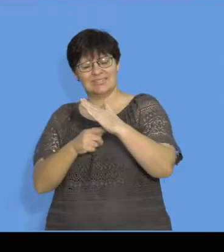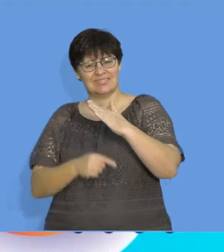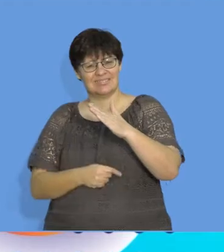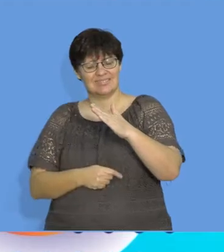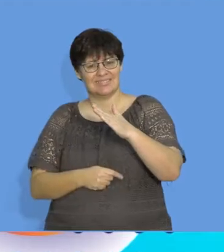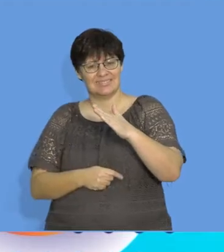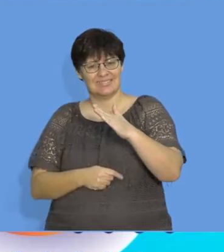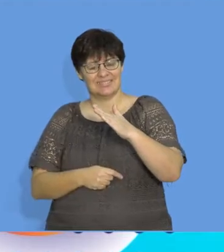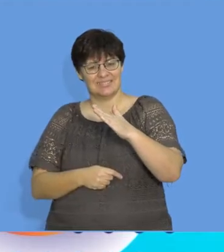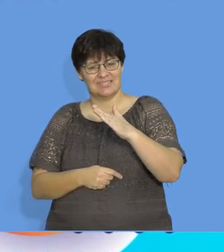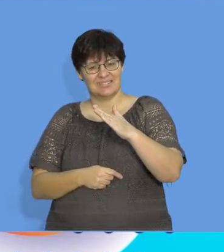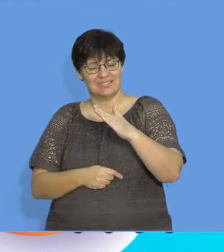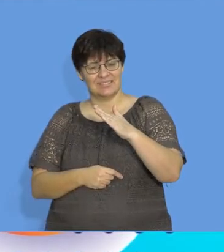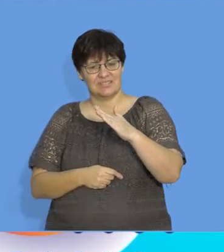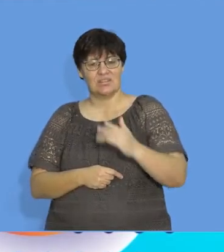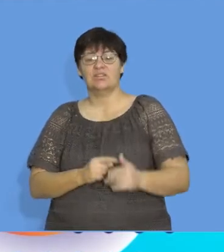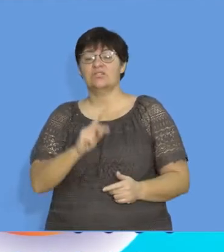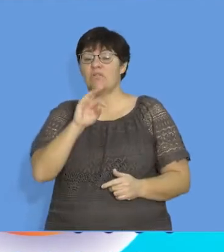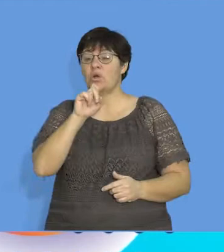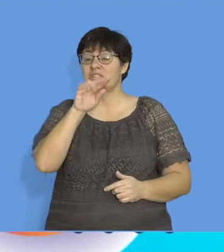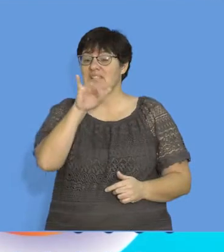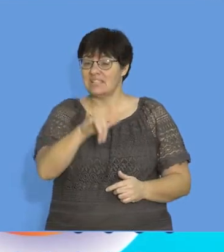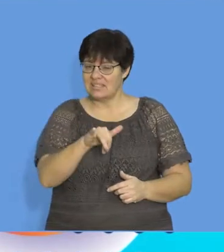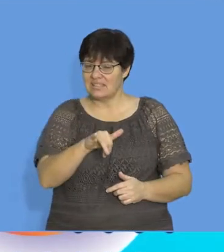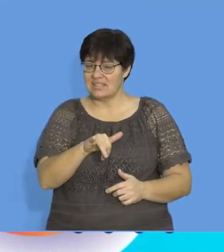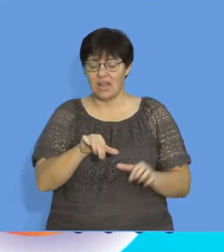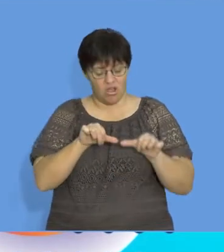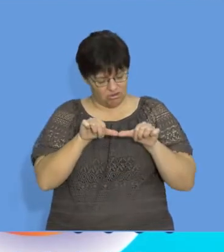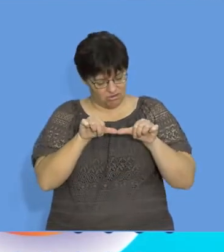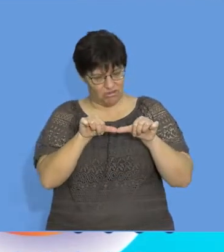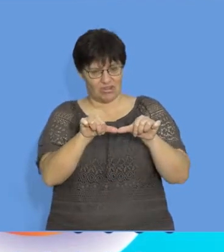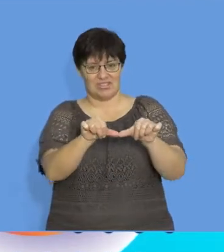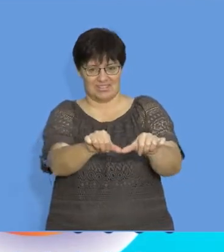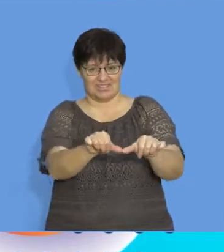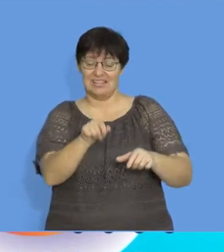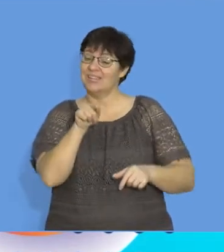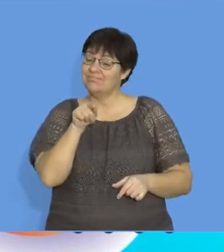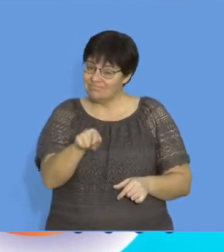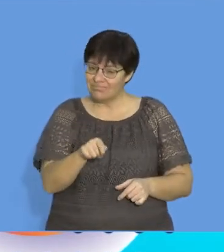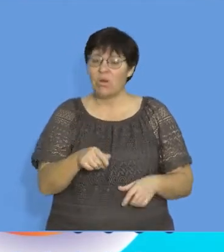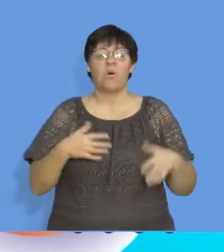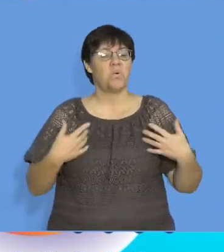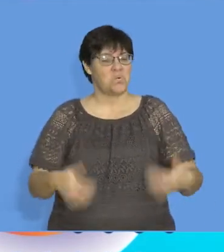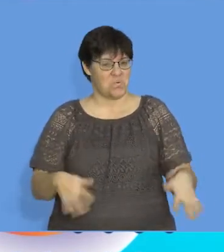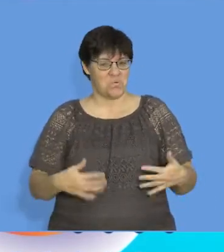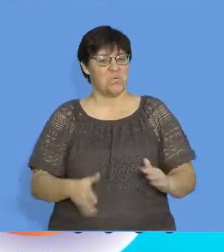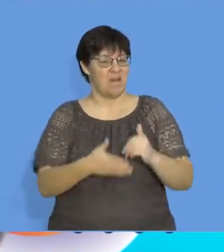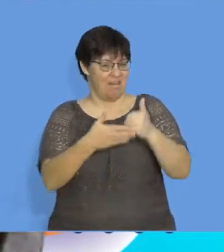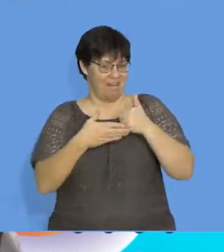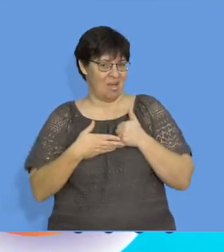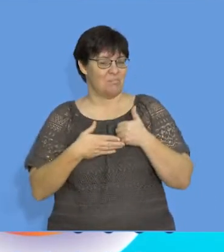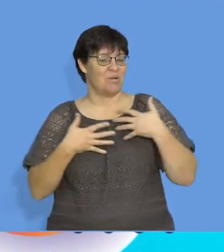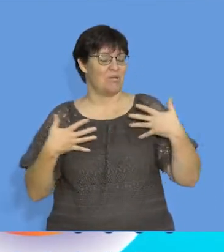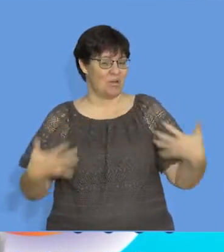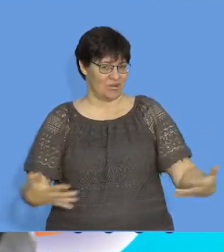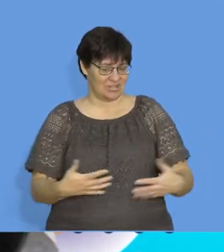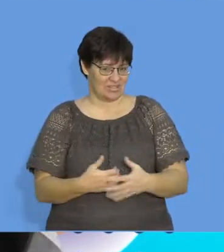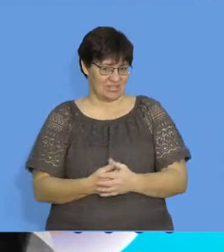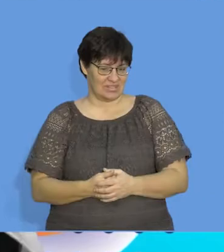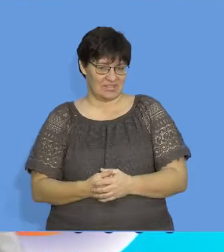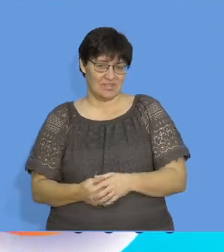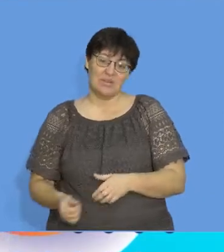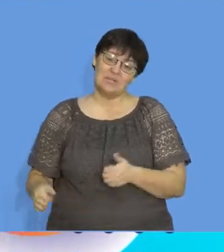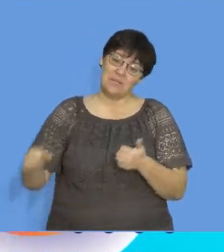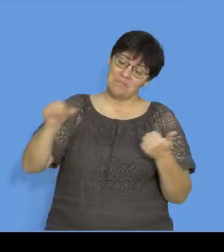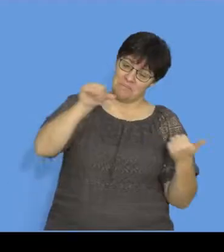graph. So velocity is constant. This is very, very useful for us. So I'm going to go back to